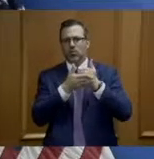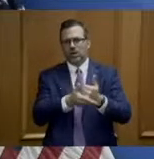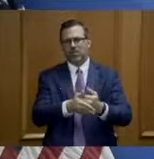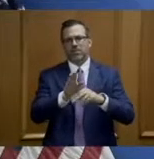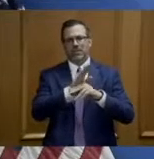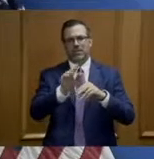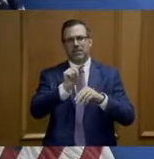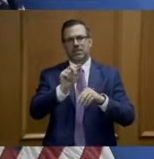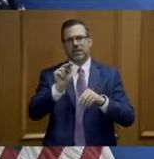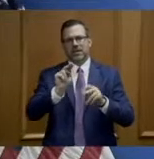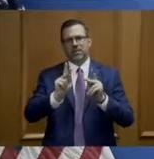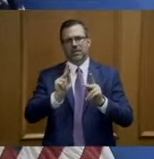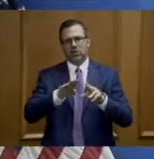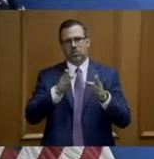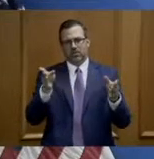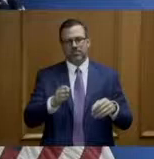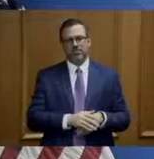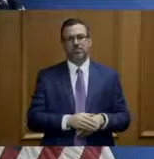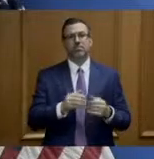Our case count today is